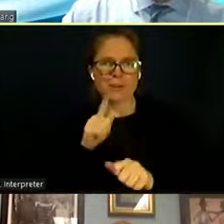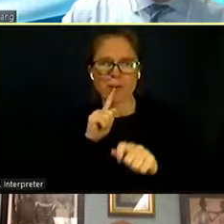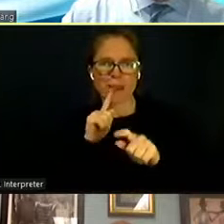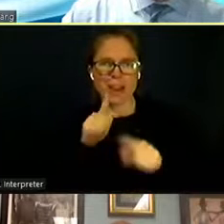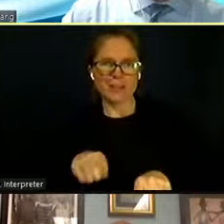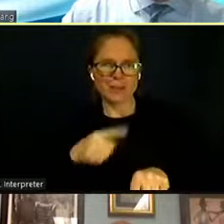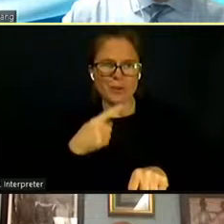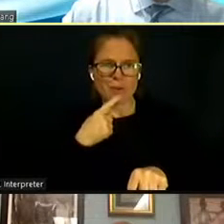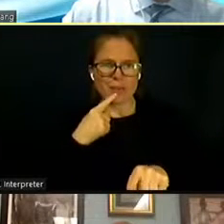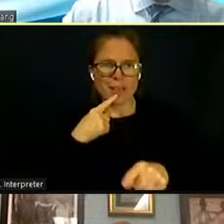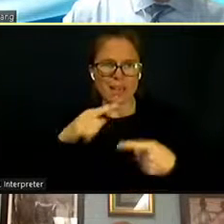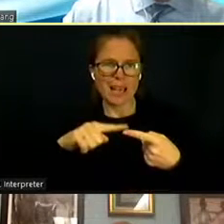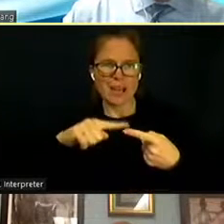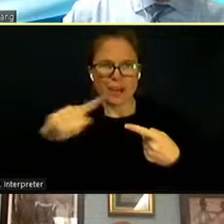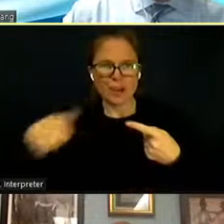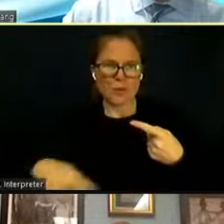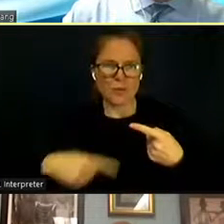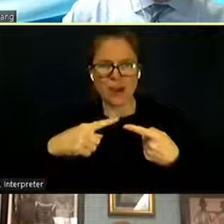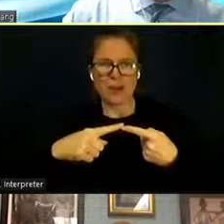which is definitely the most